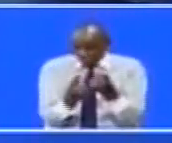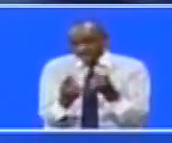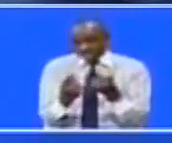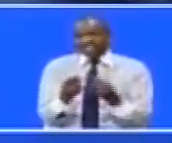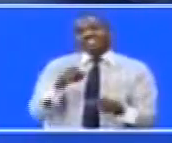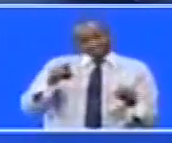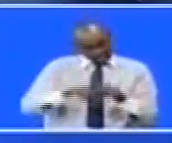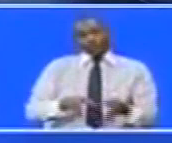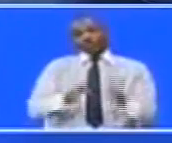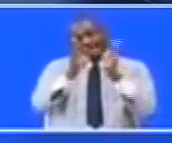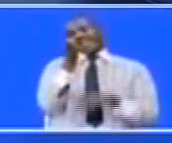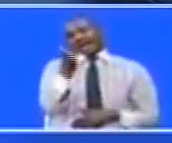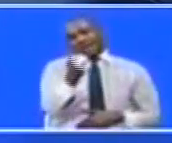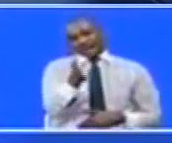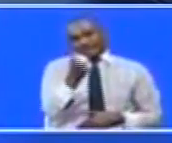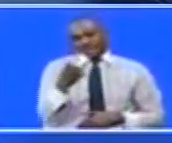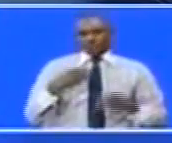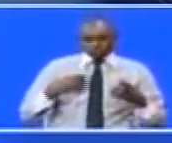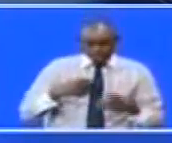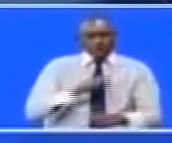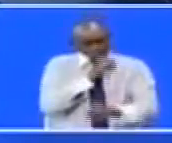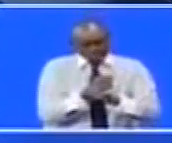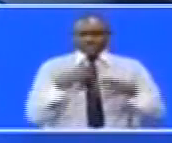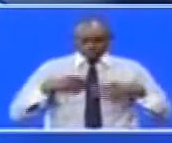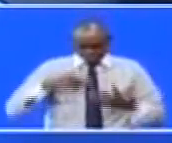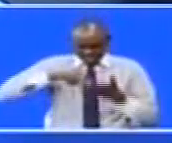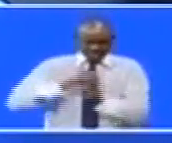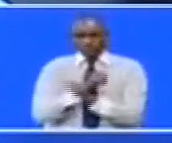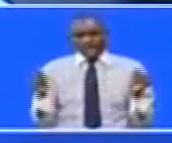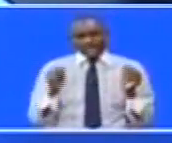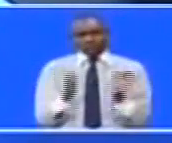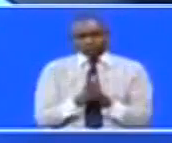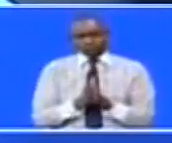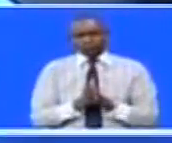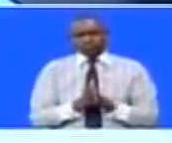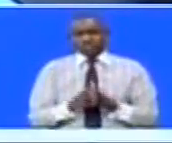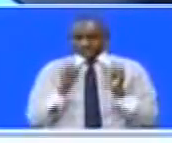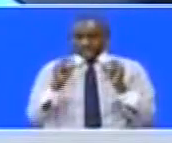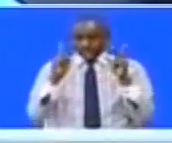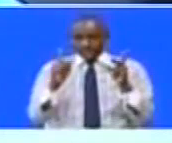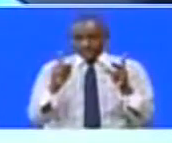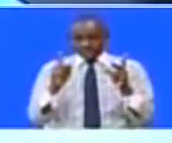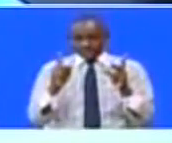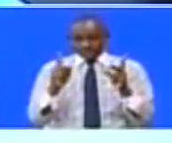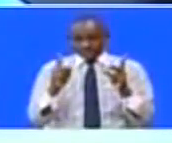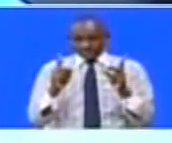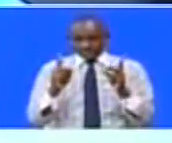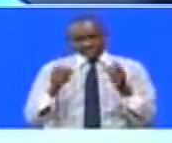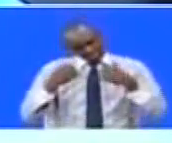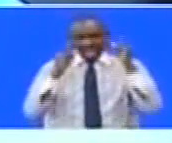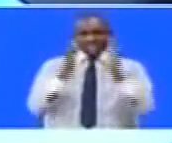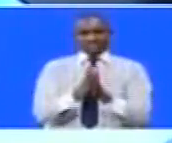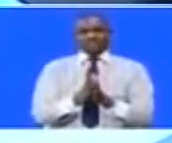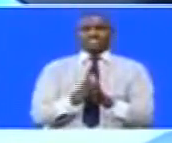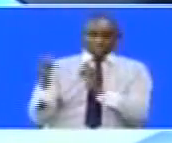coconut. So you throw in some charisma, some authority, some charm, all right? And, you know, throw it in there.